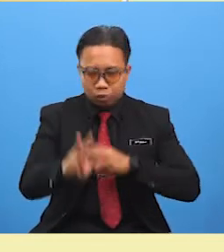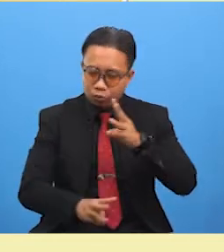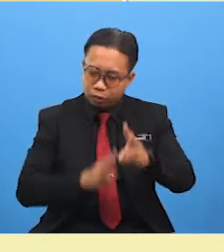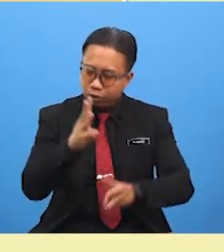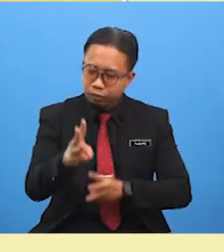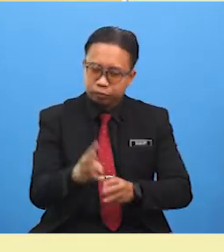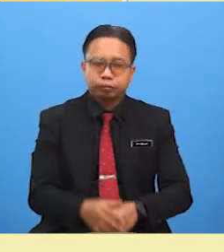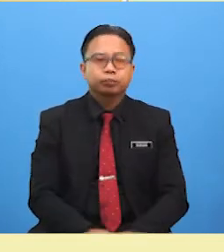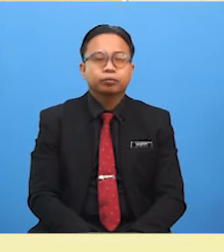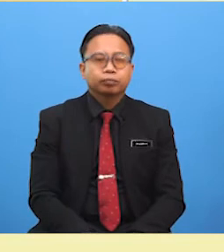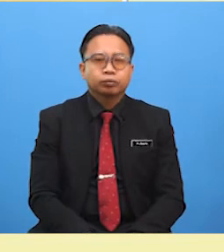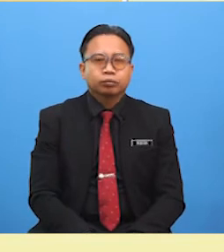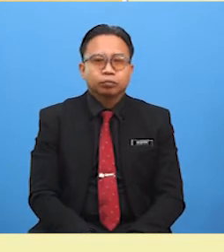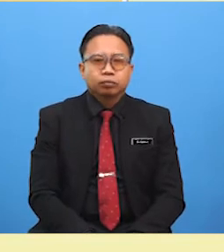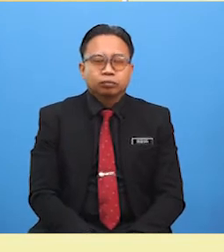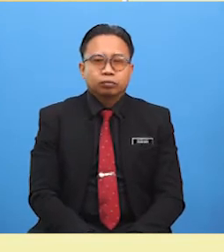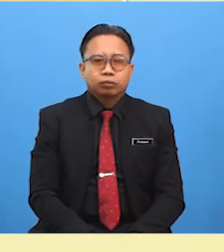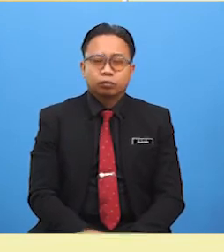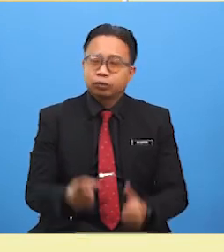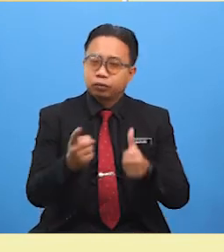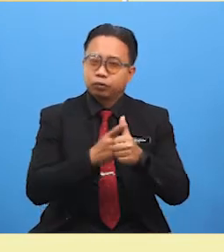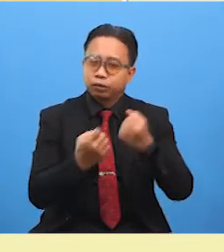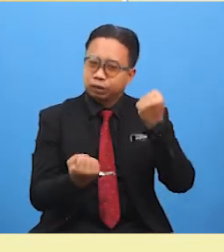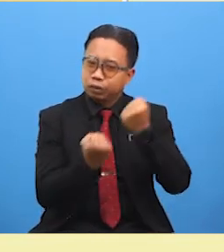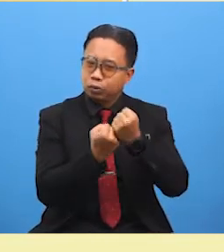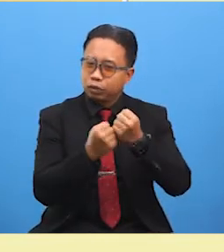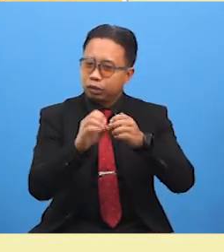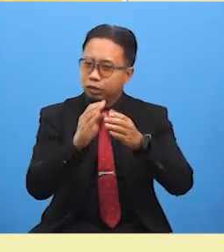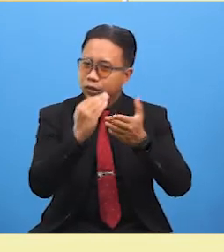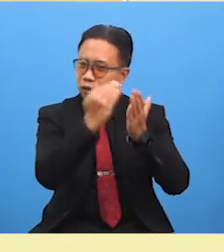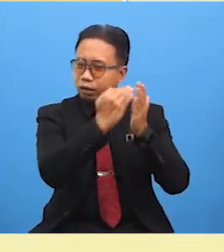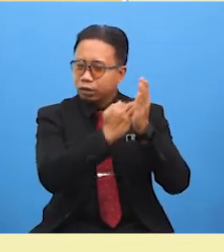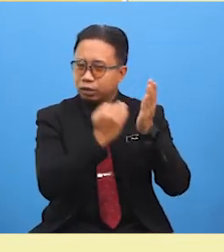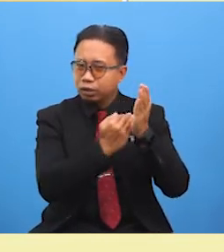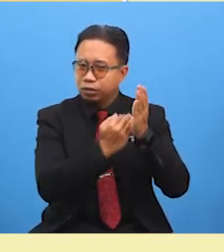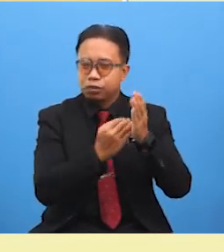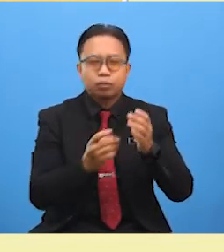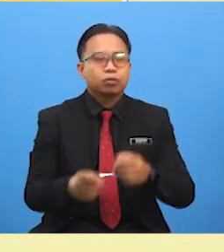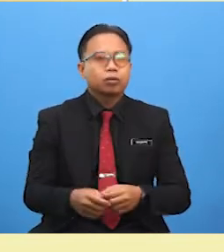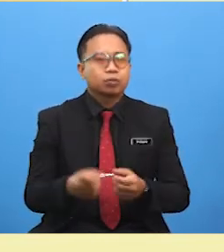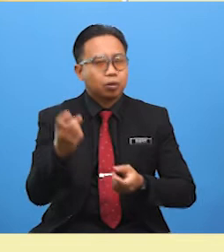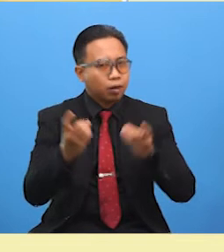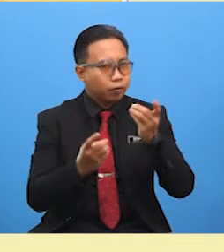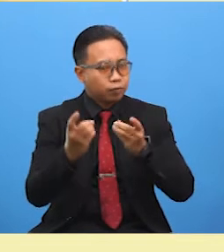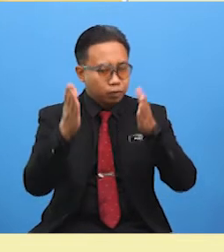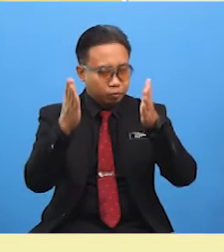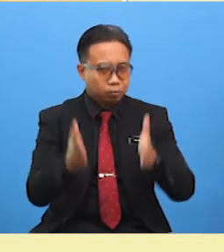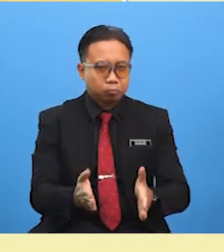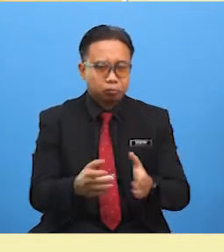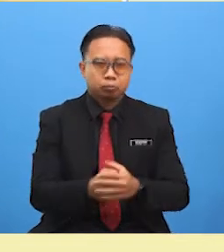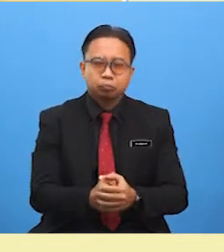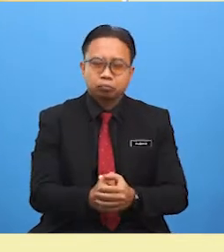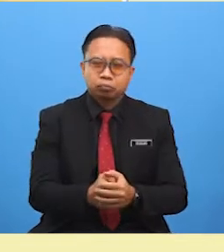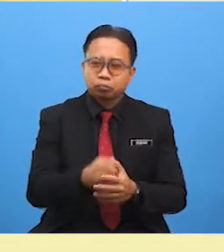introduction. While the first supporting detail is the driver sits in the front and 2 to 3